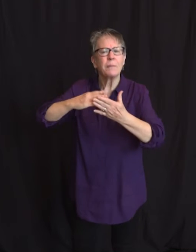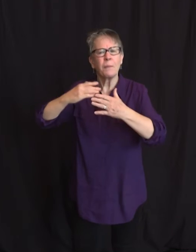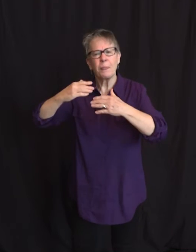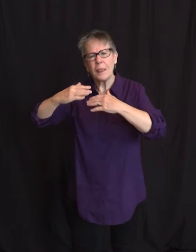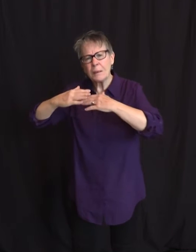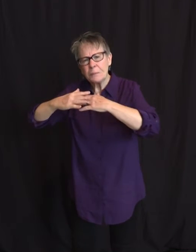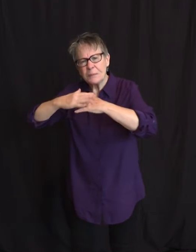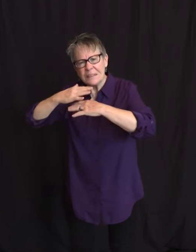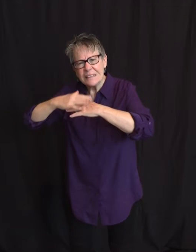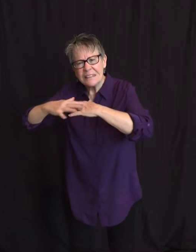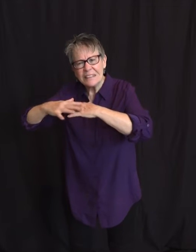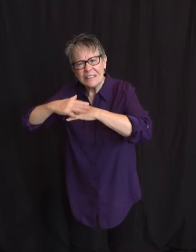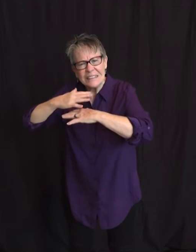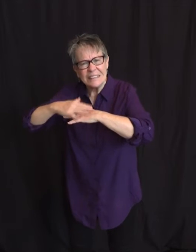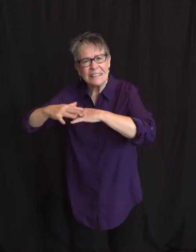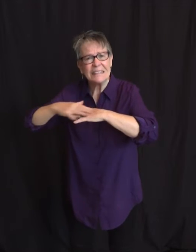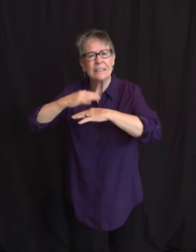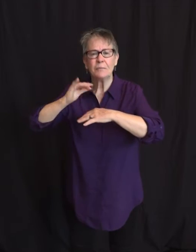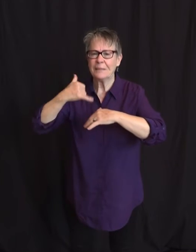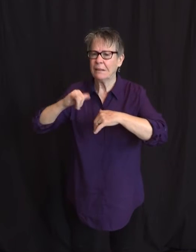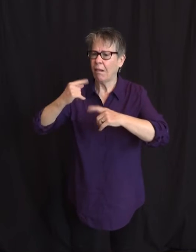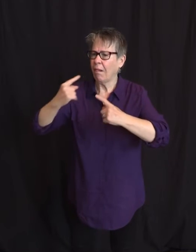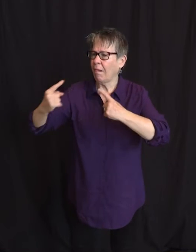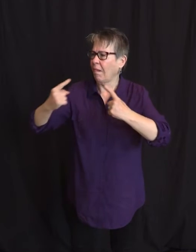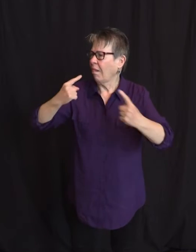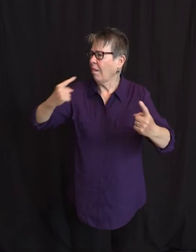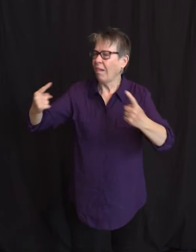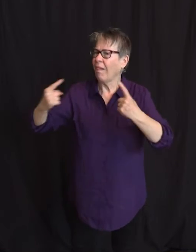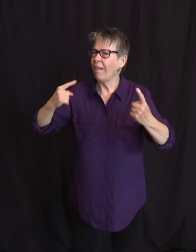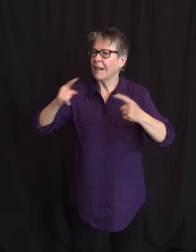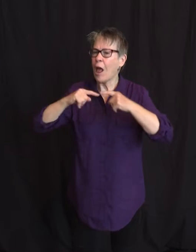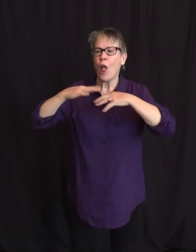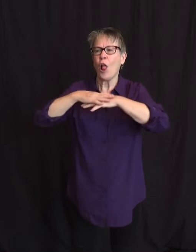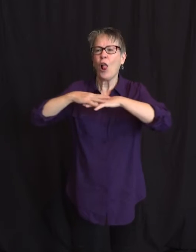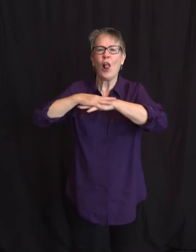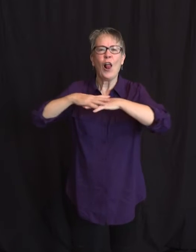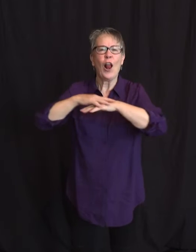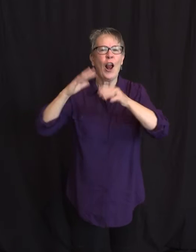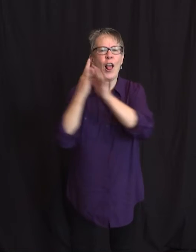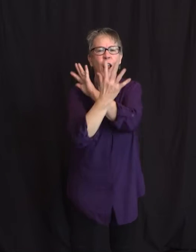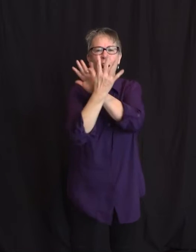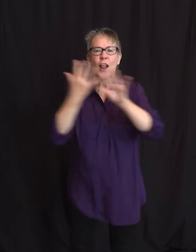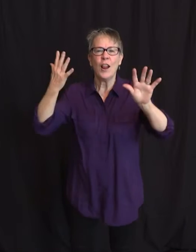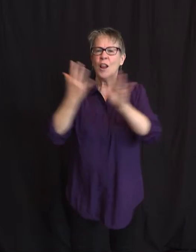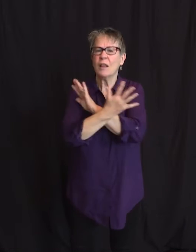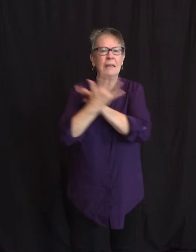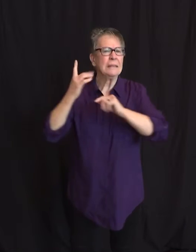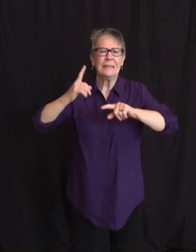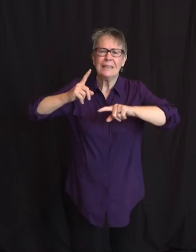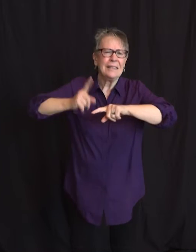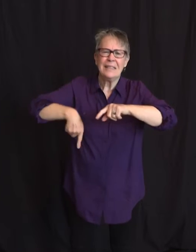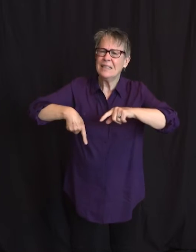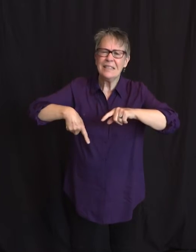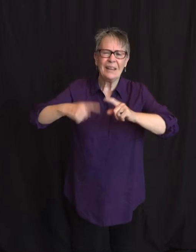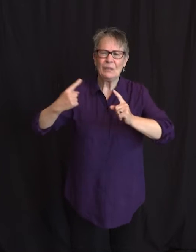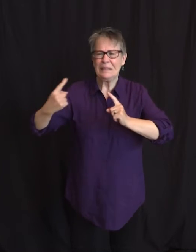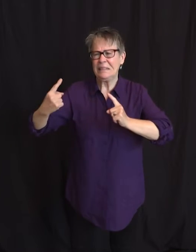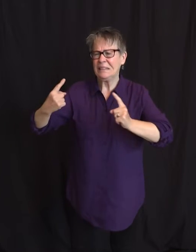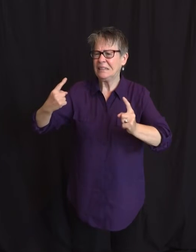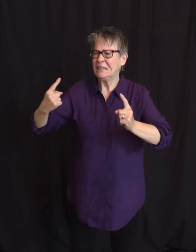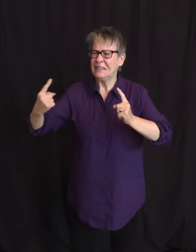tight spaces without real restrictions on capacity and social distancing, and frankly,